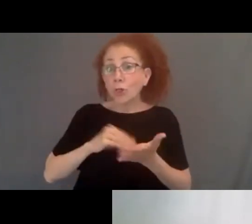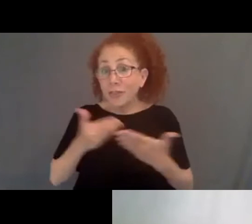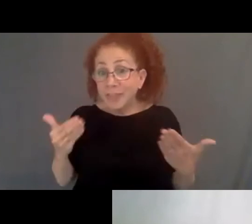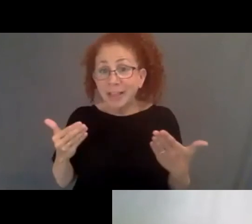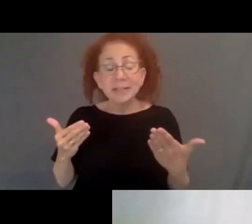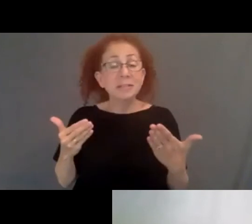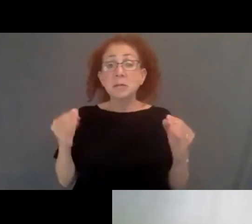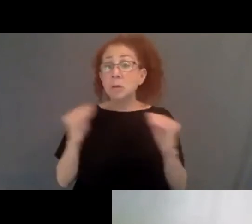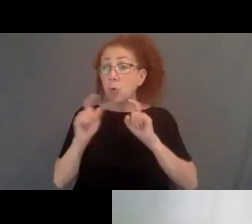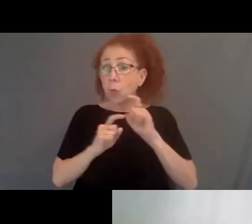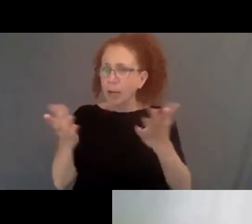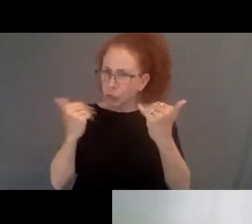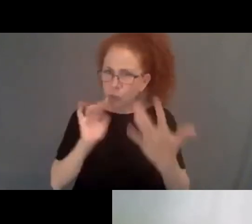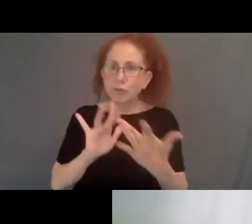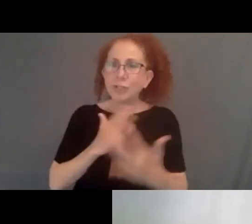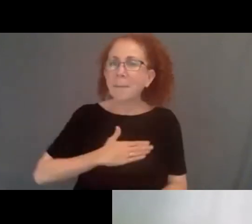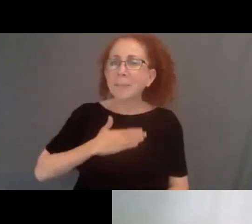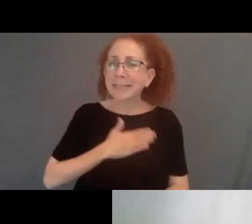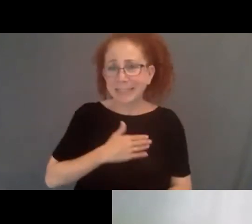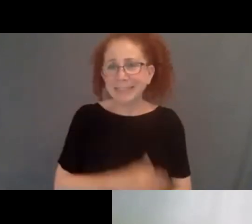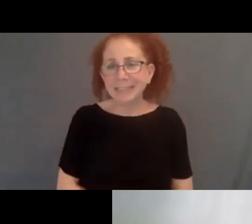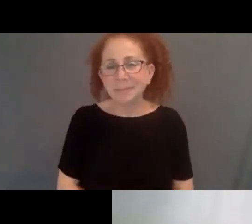with any additional questions that you might have.